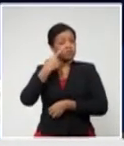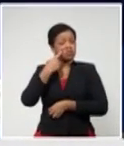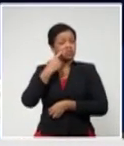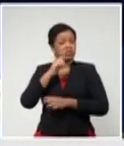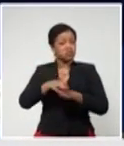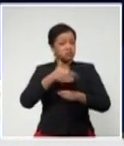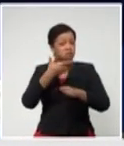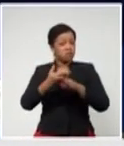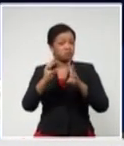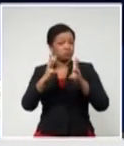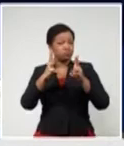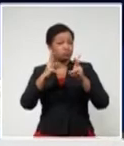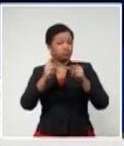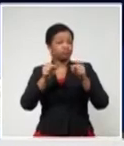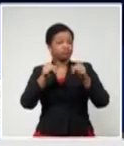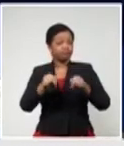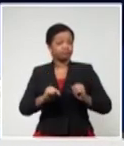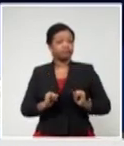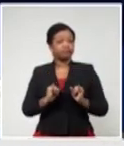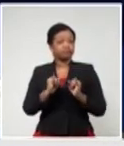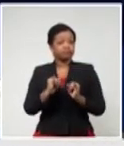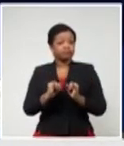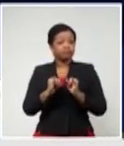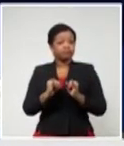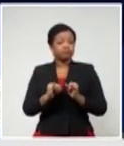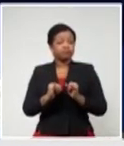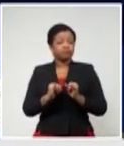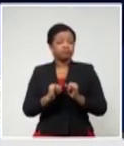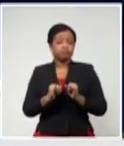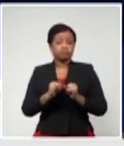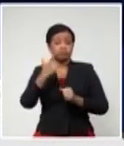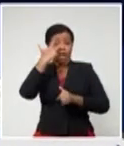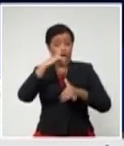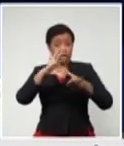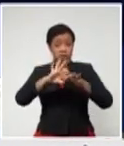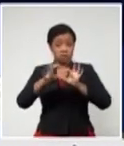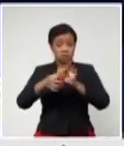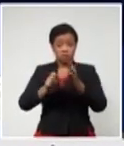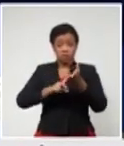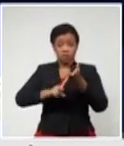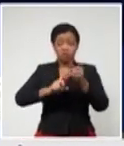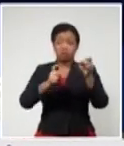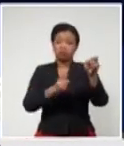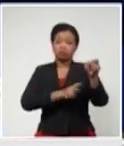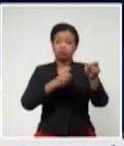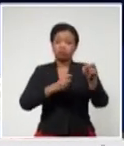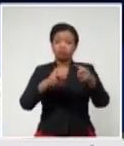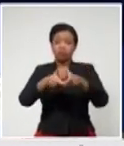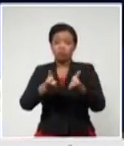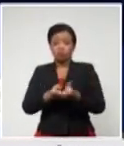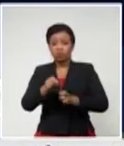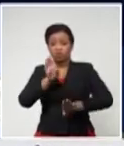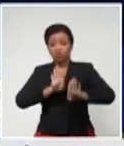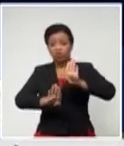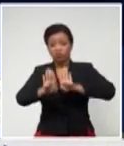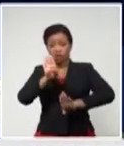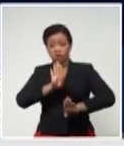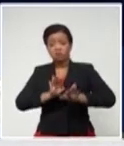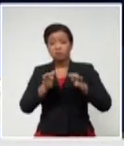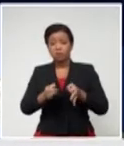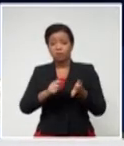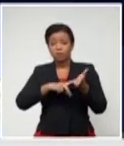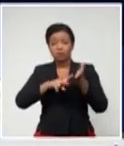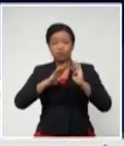announce shortly. The Civil Defense Council is working to control an outbreak recently reported in the municipality